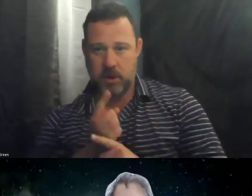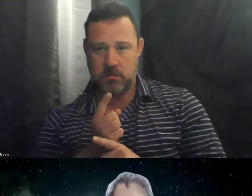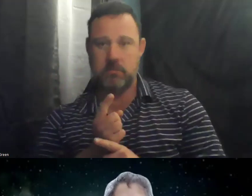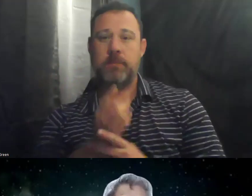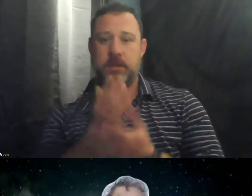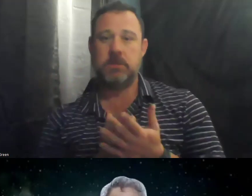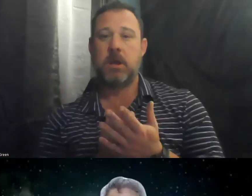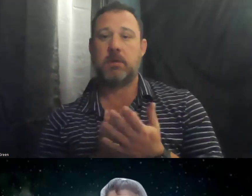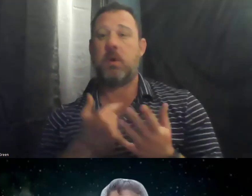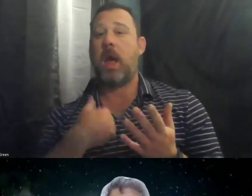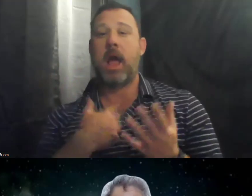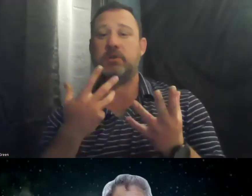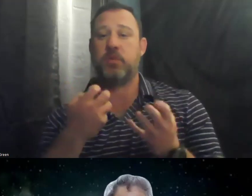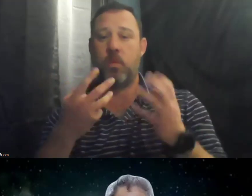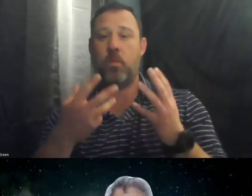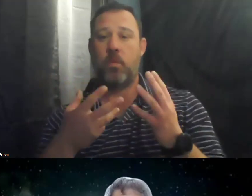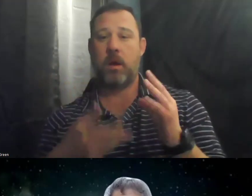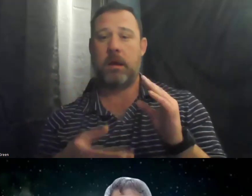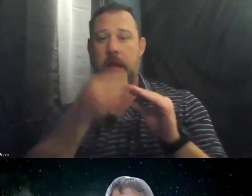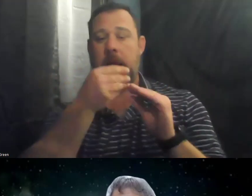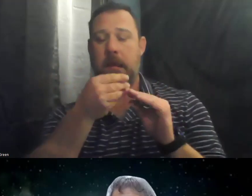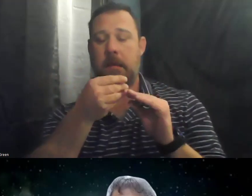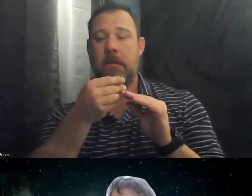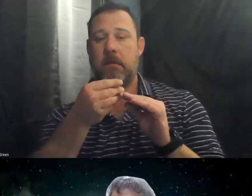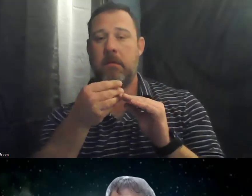pieces. So I just want to add a plug for something.